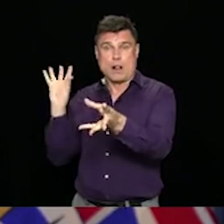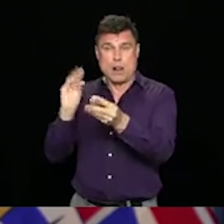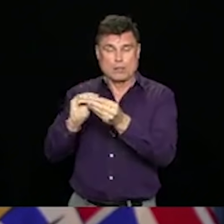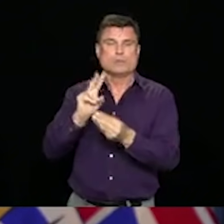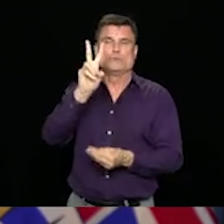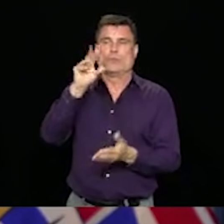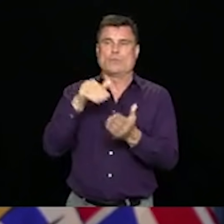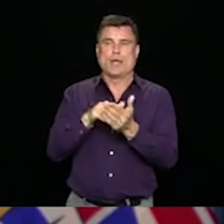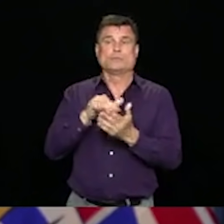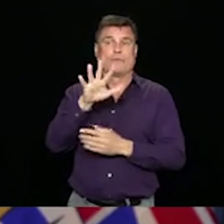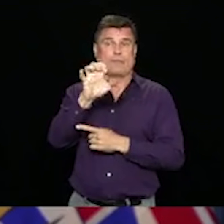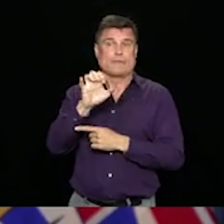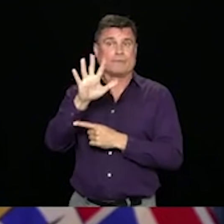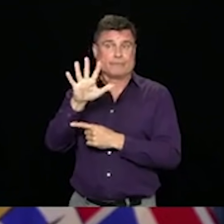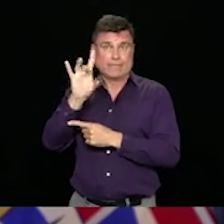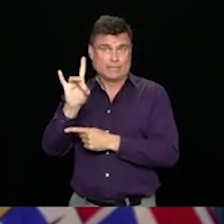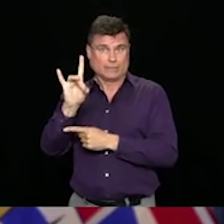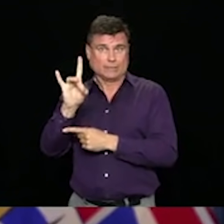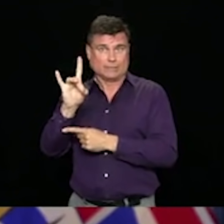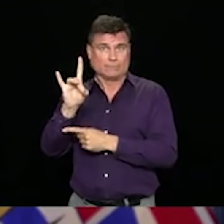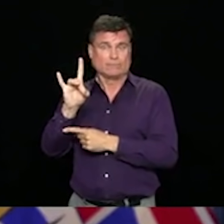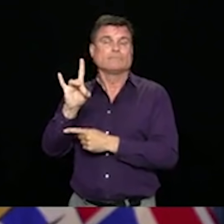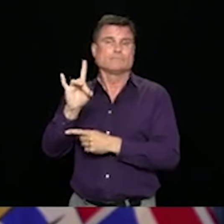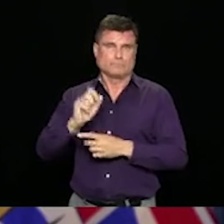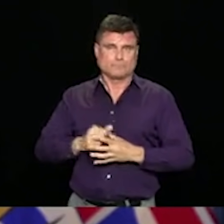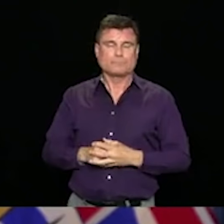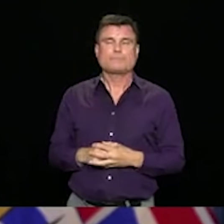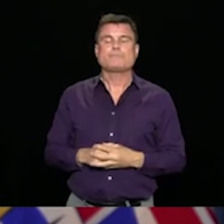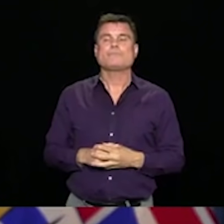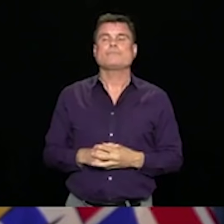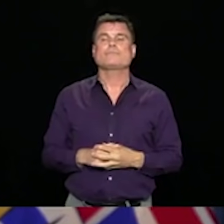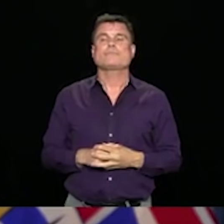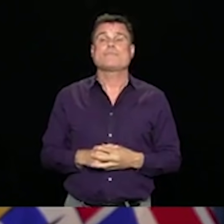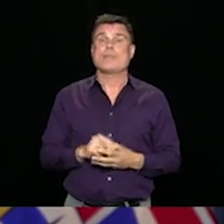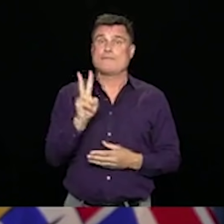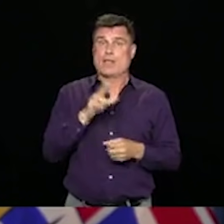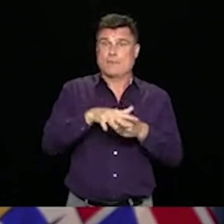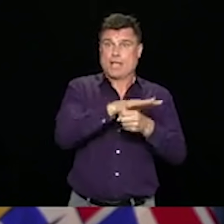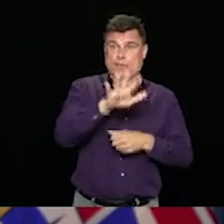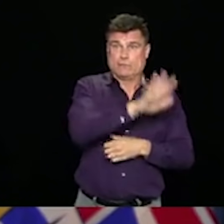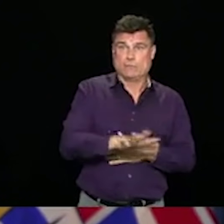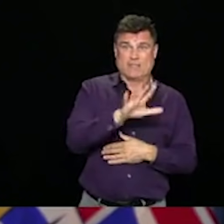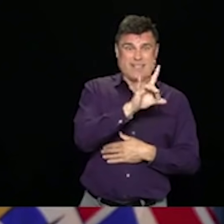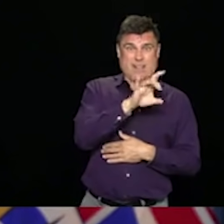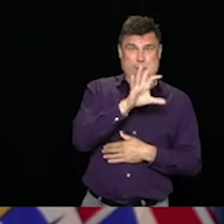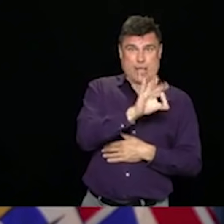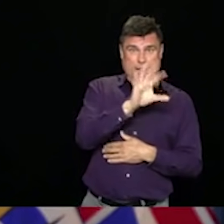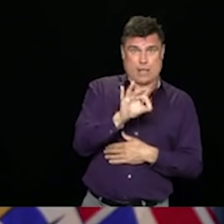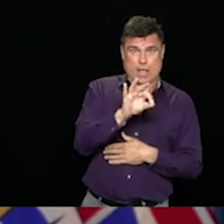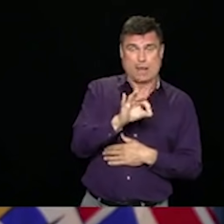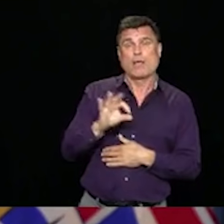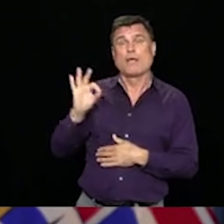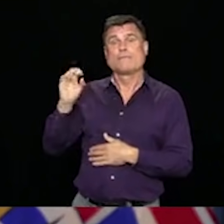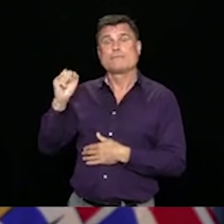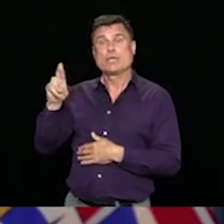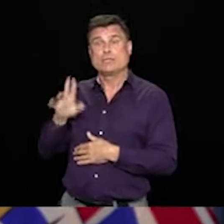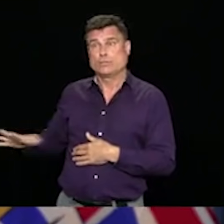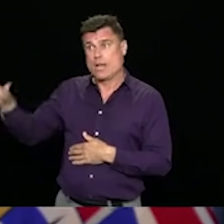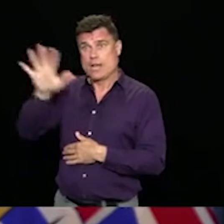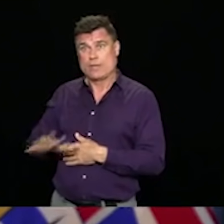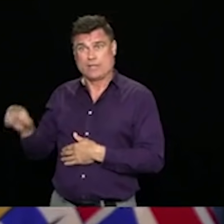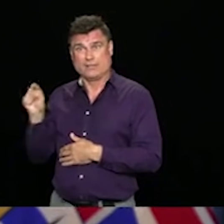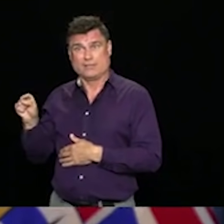to 2,558 people. That includes 899 people in Vancouver Coastal Health